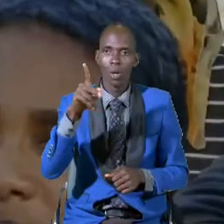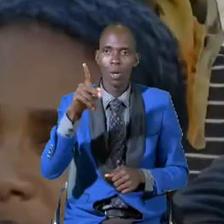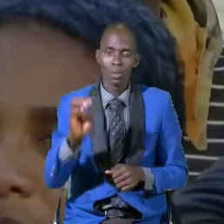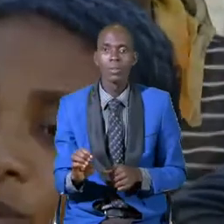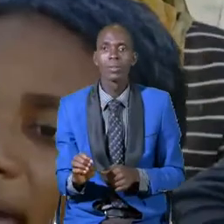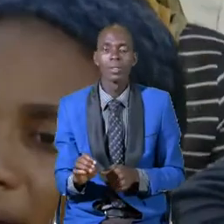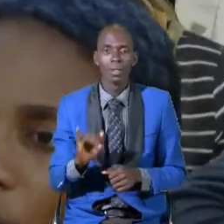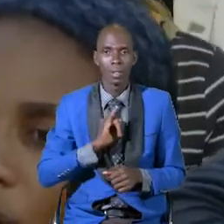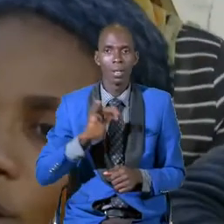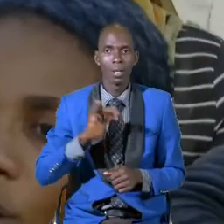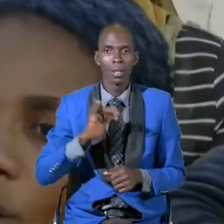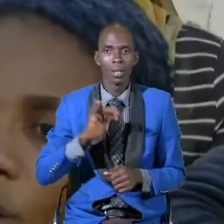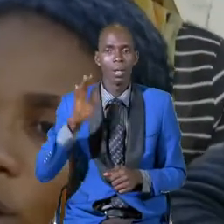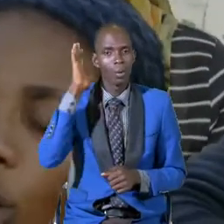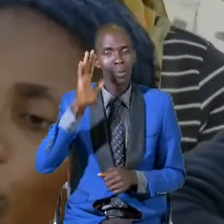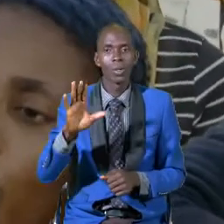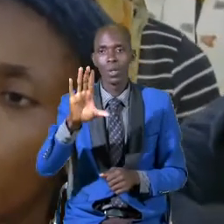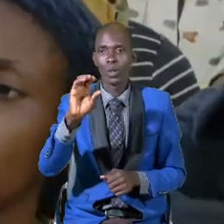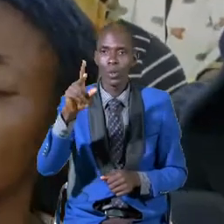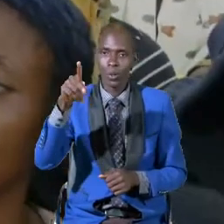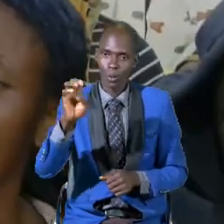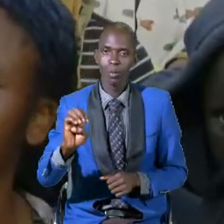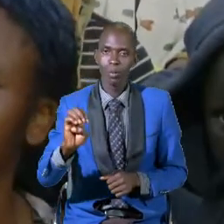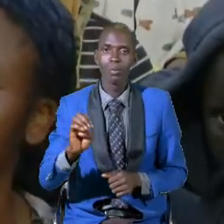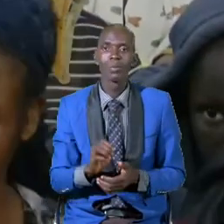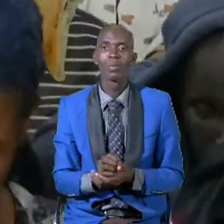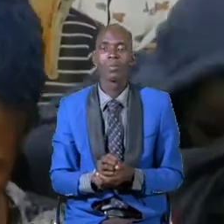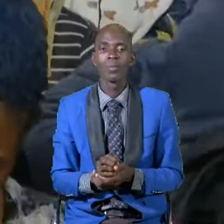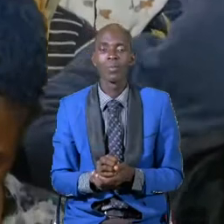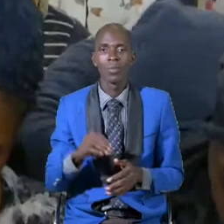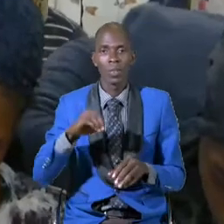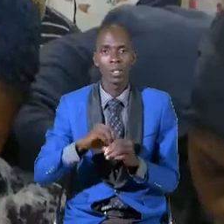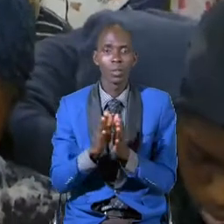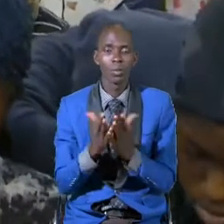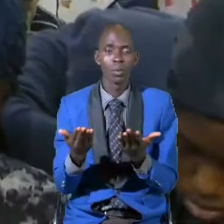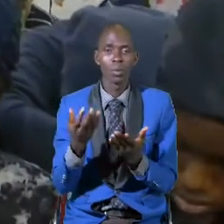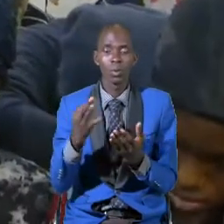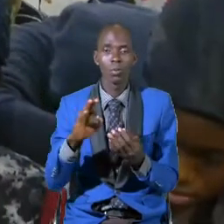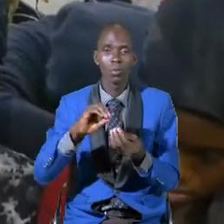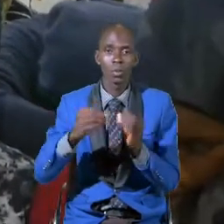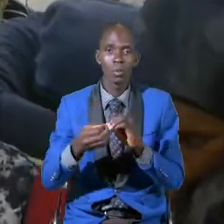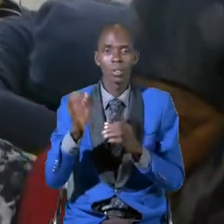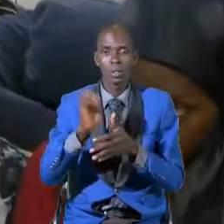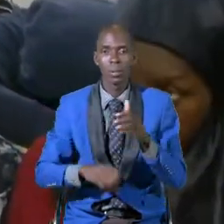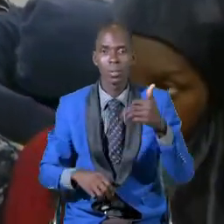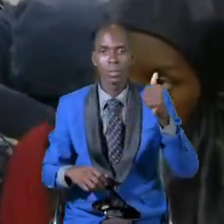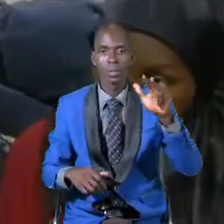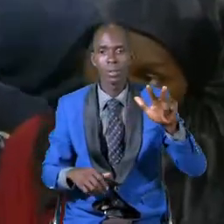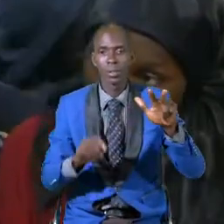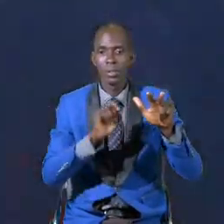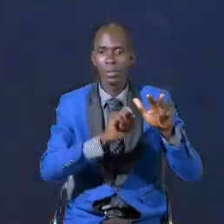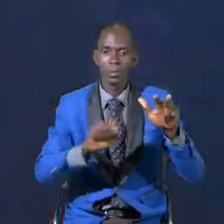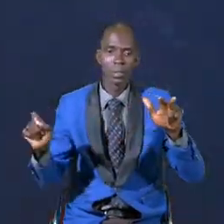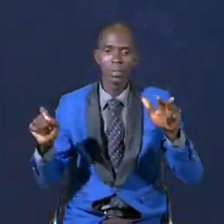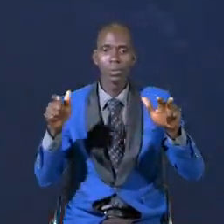I will cope. Look at Numbers chapter 13, verse 28. Nevertheless, the people